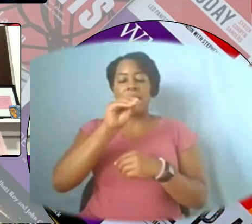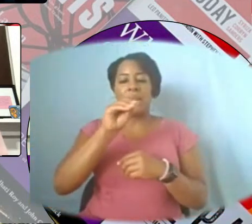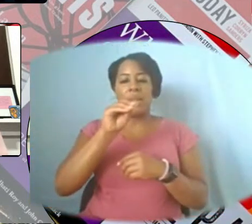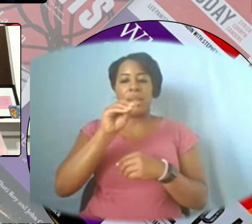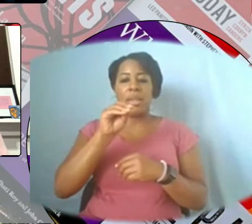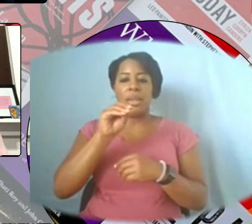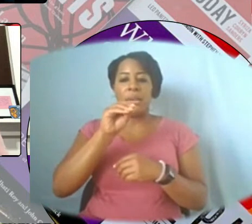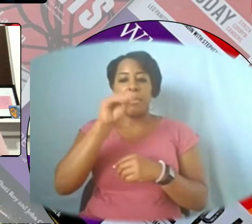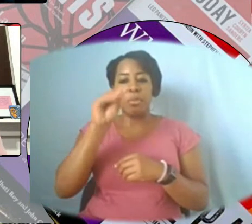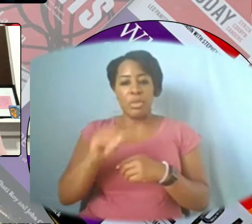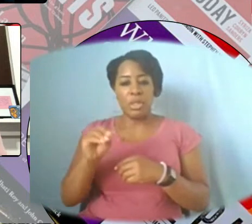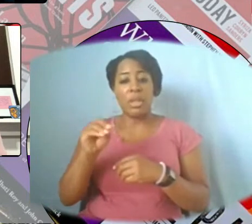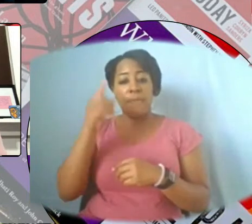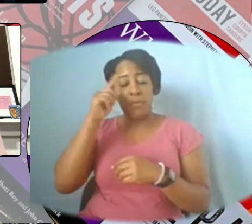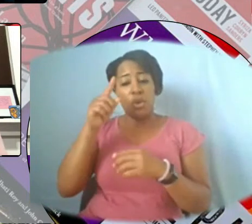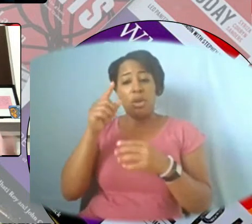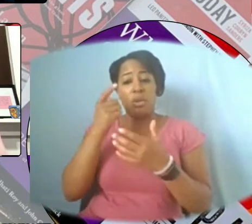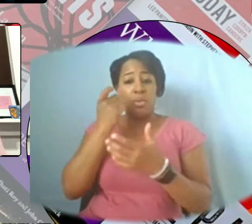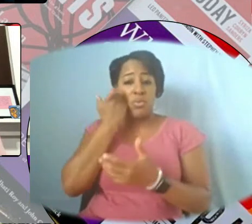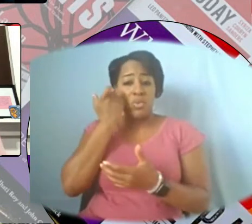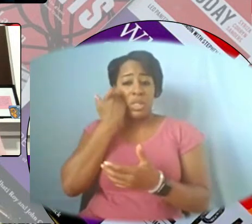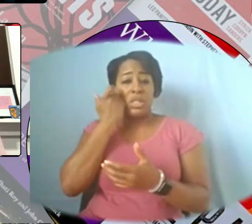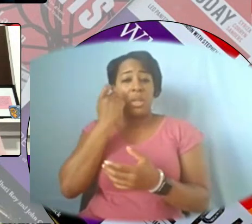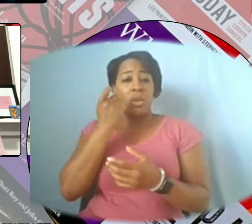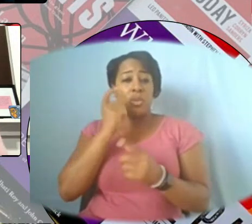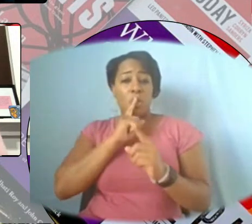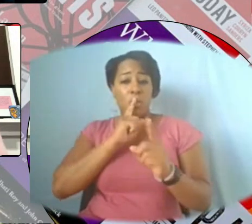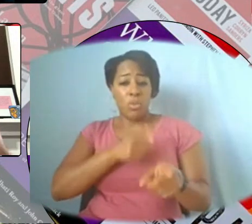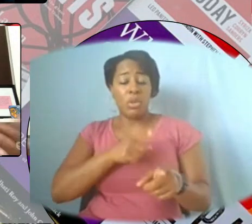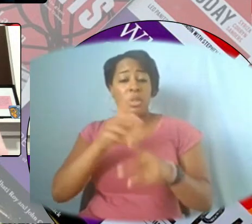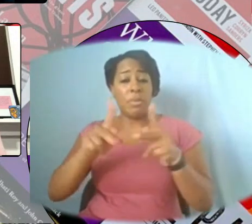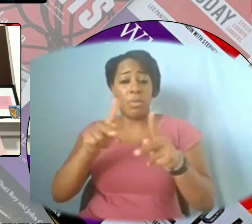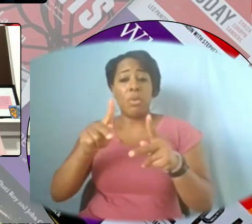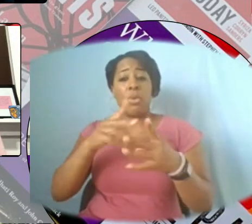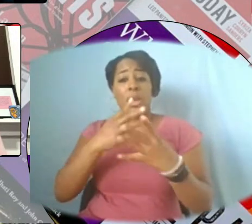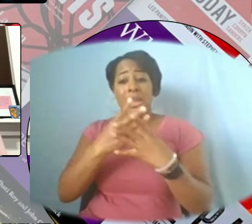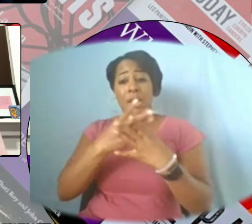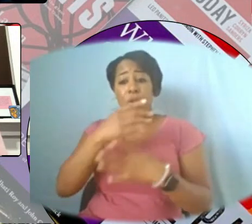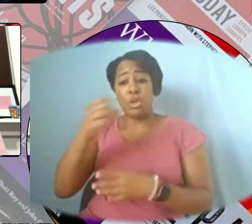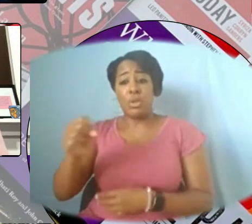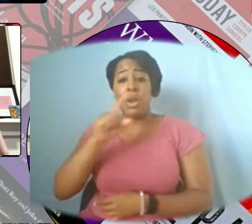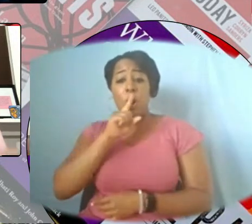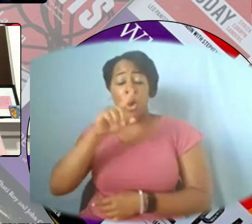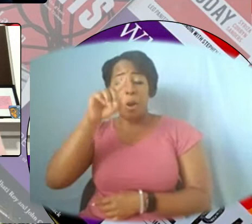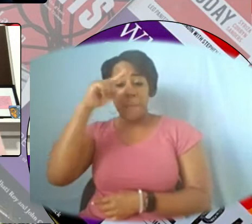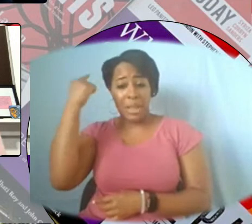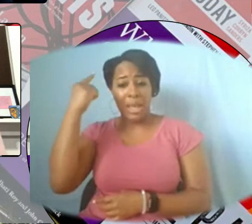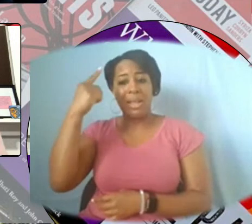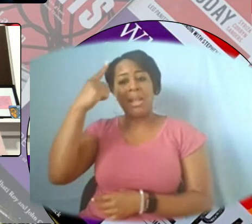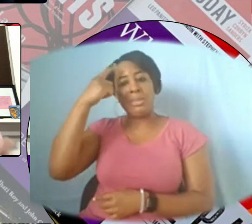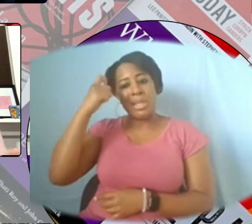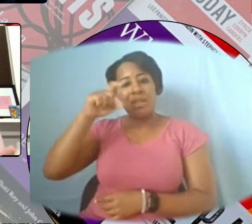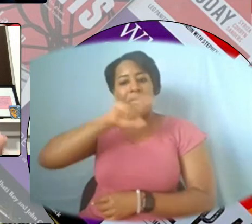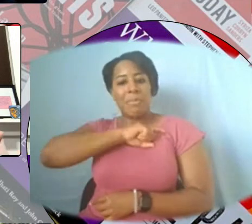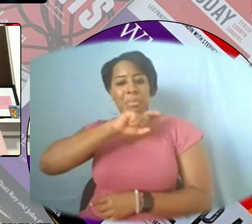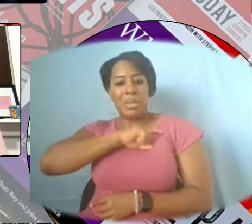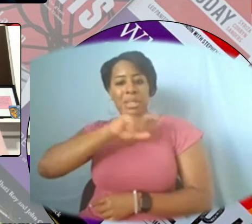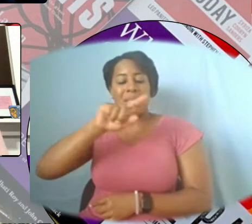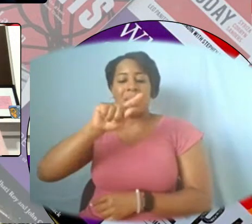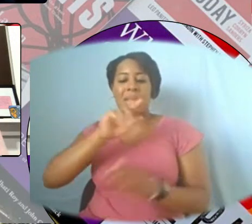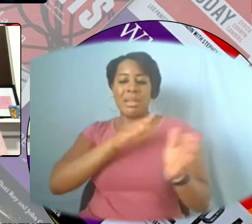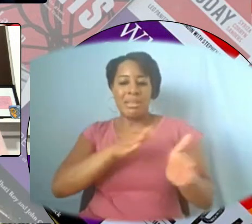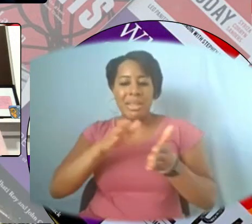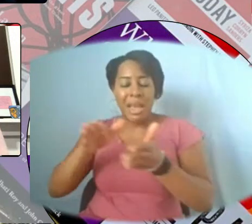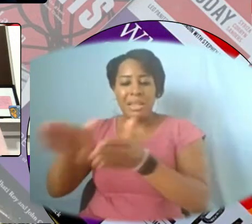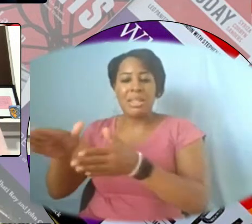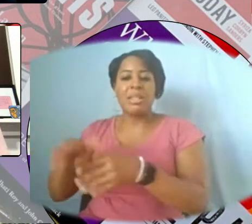reports folks are incarcerated are Black, and that's a result of the policing tactics and the over-policing of Black communities